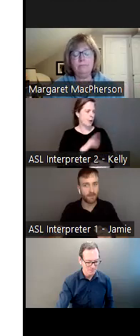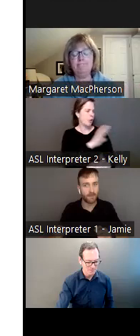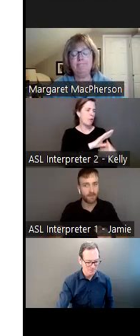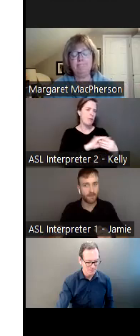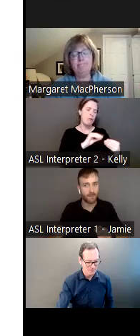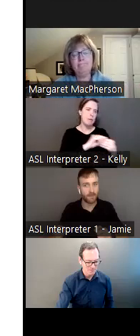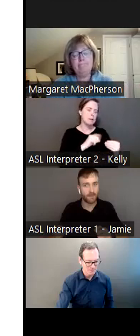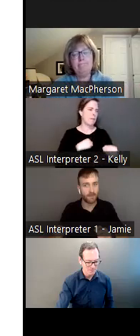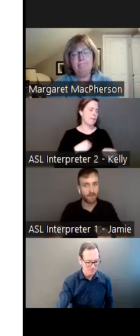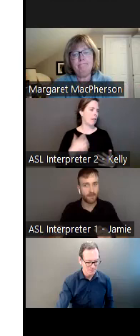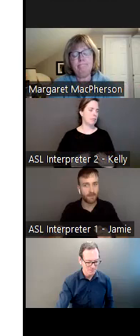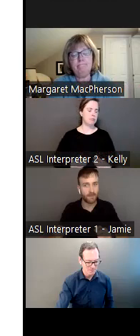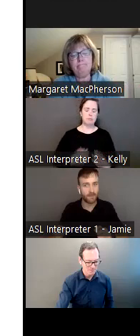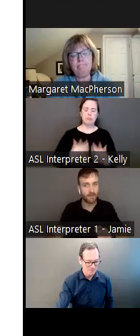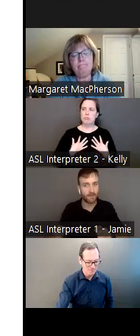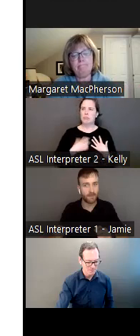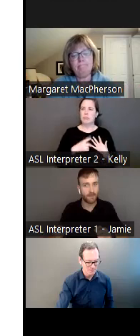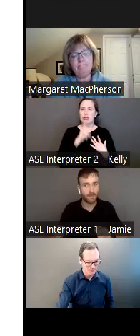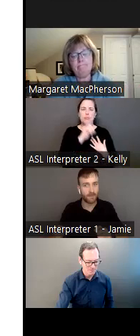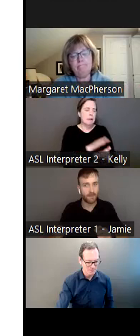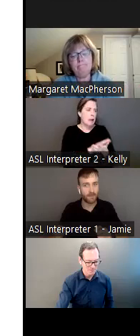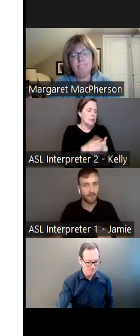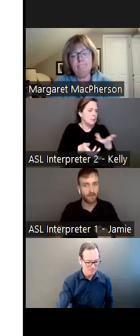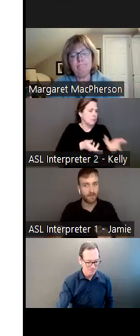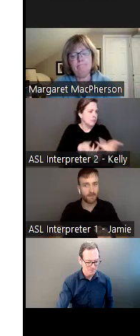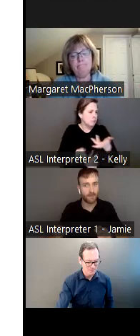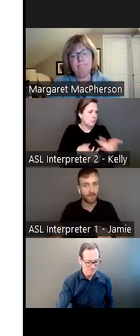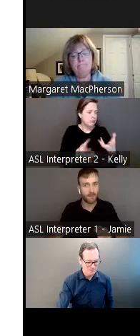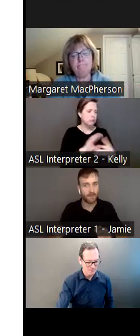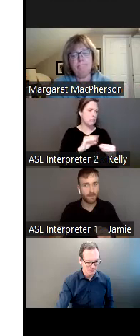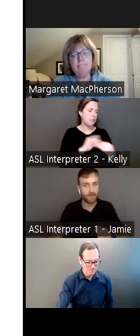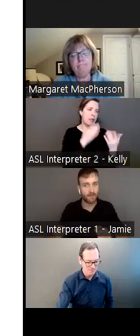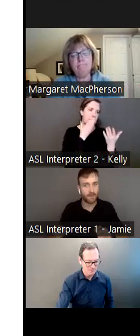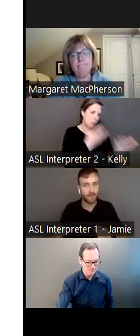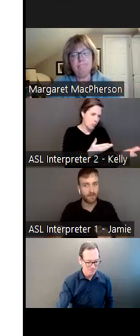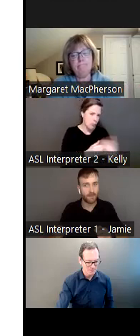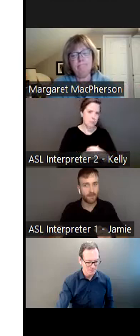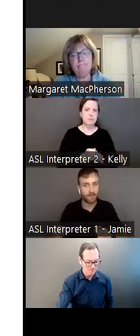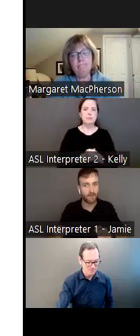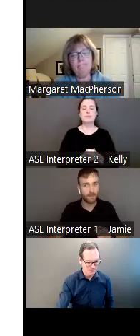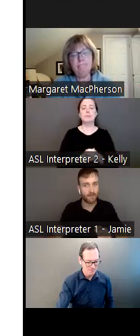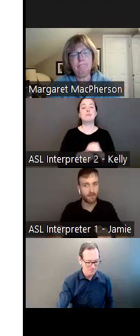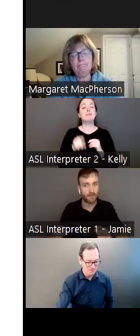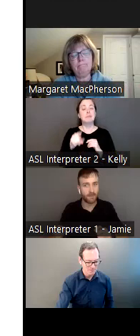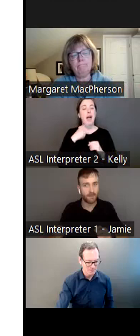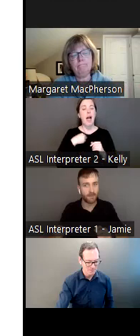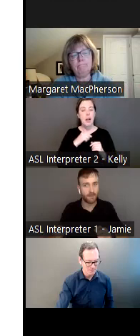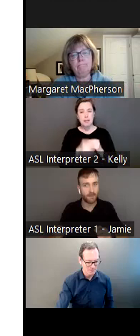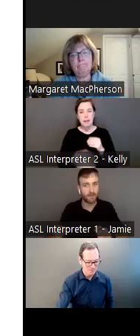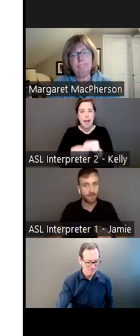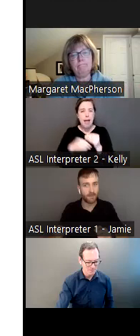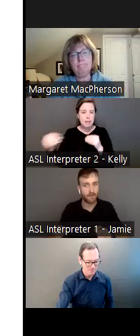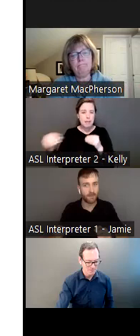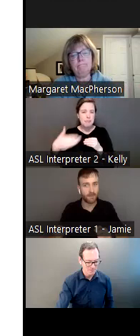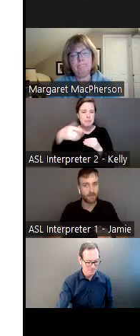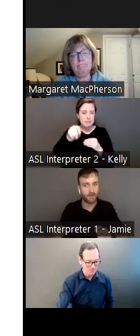it in such meaningful and personal ways. So thank you for that. I did just want to put this slide in, because in some of our work, we've